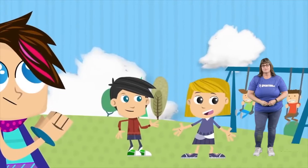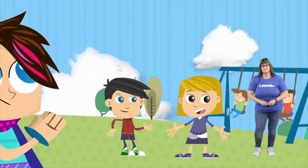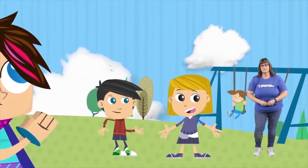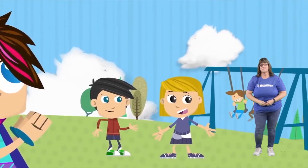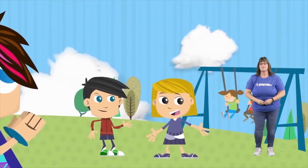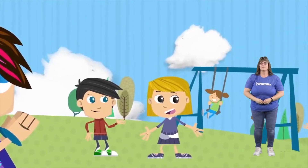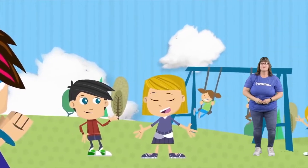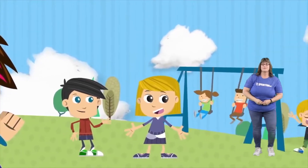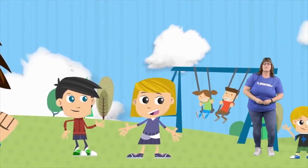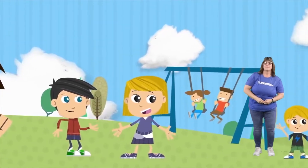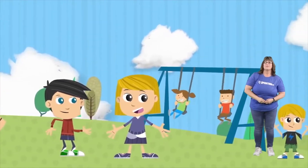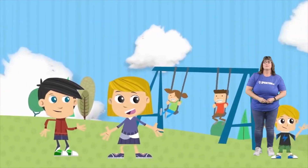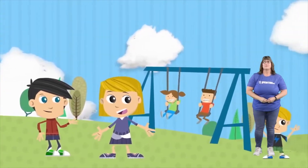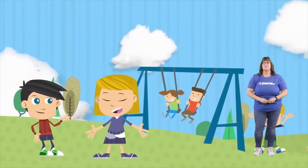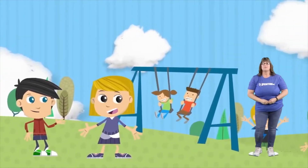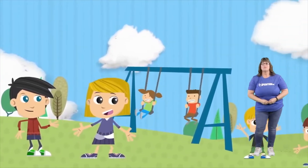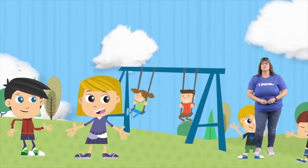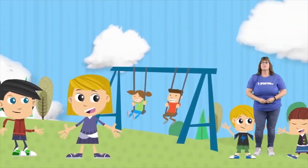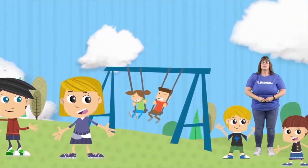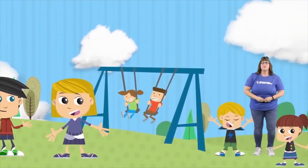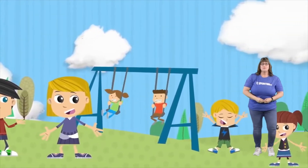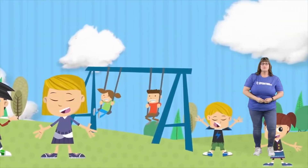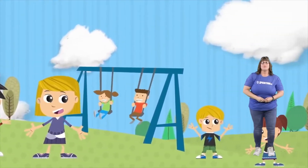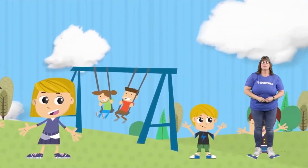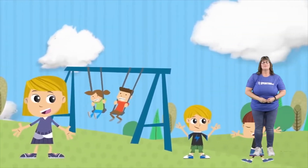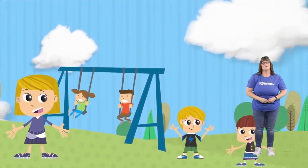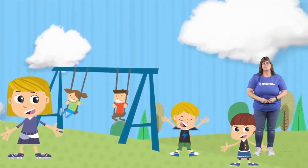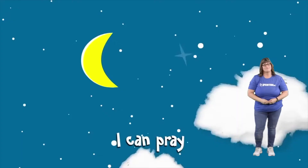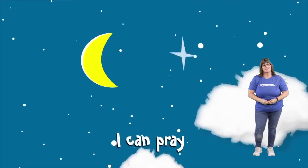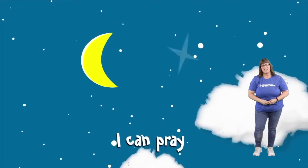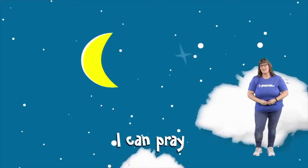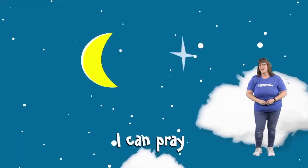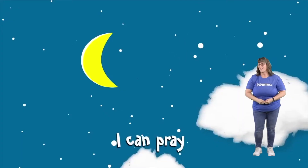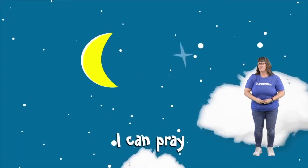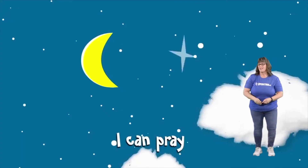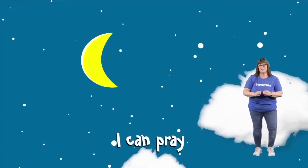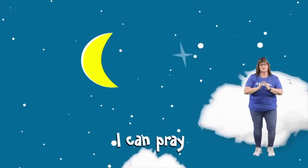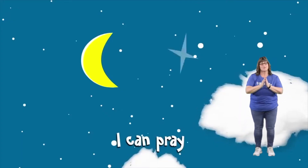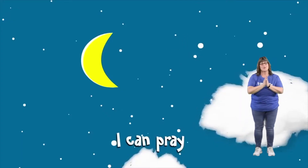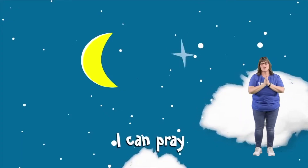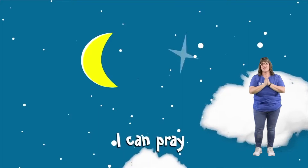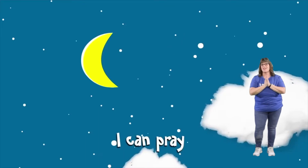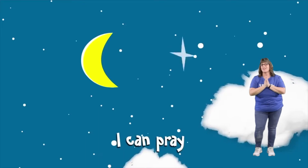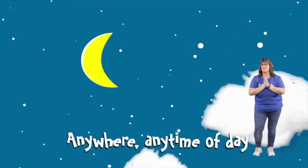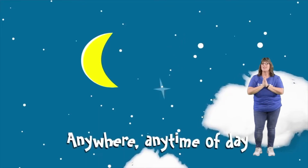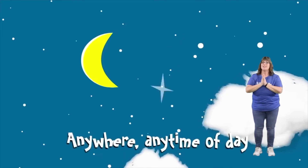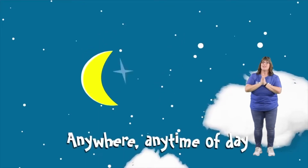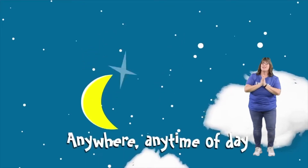Thank you.